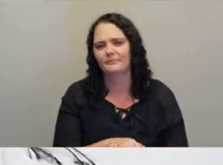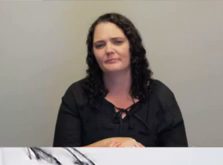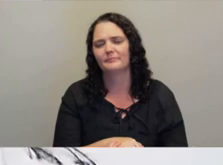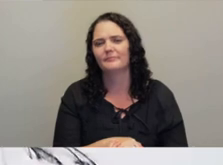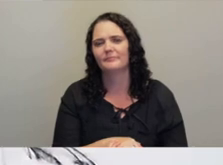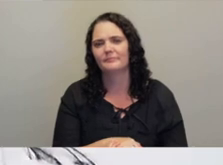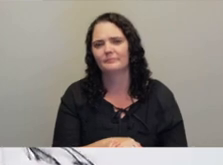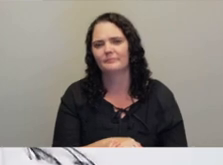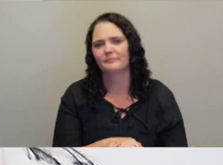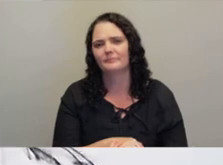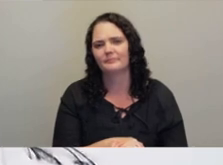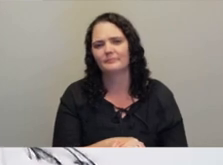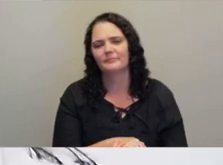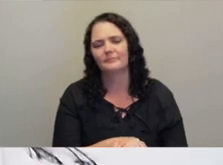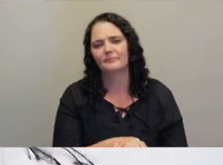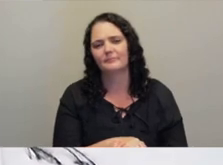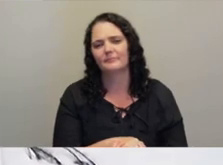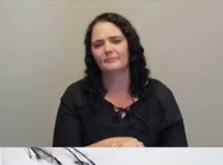go.